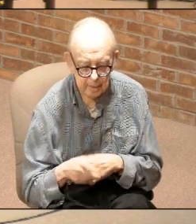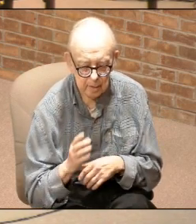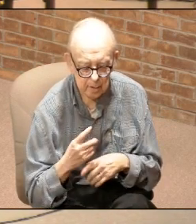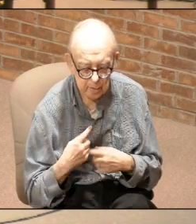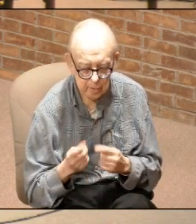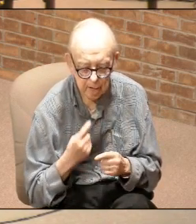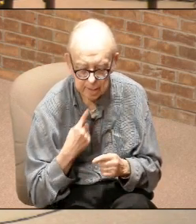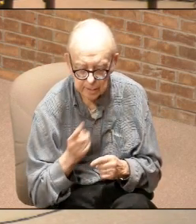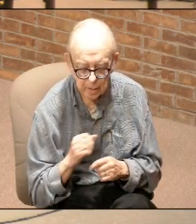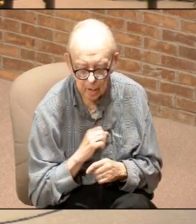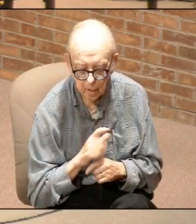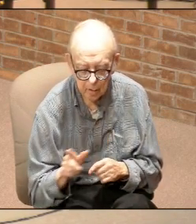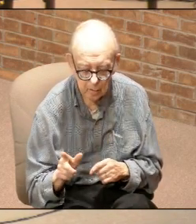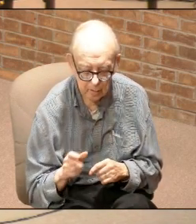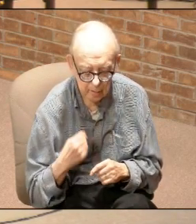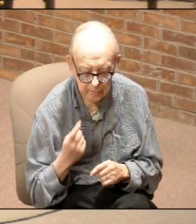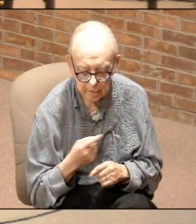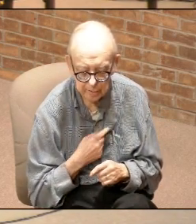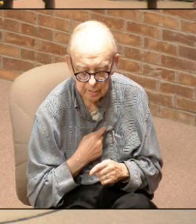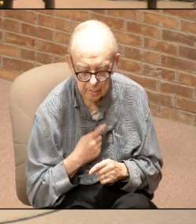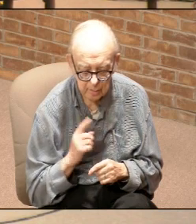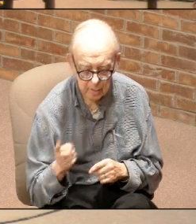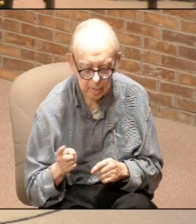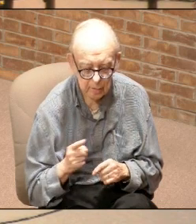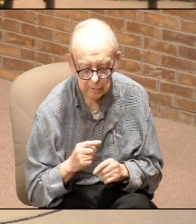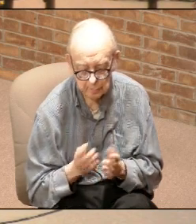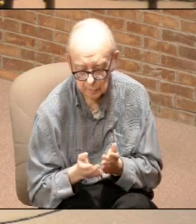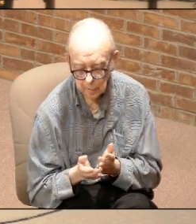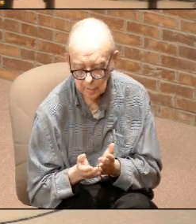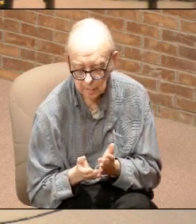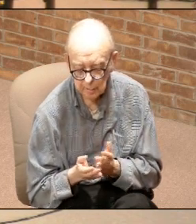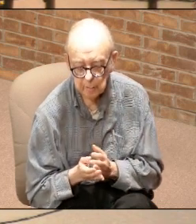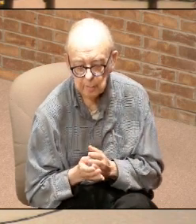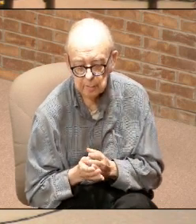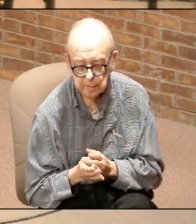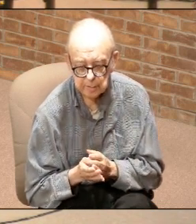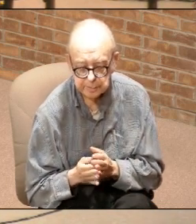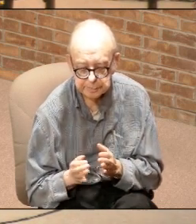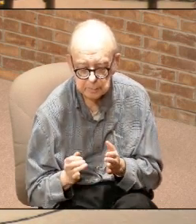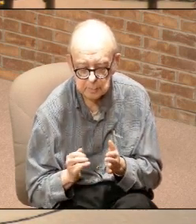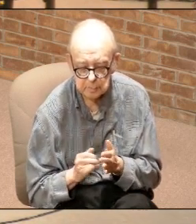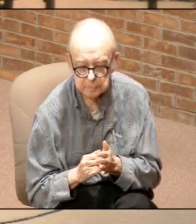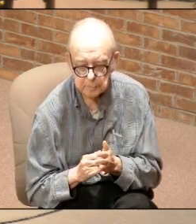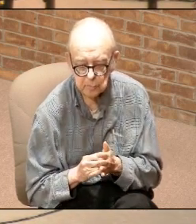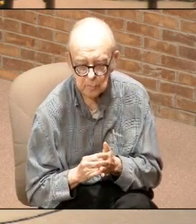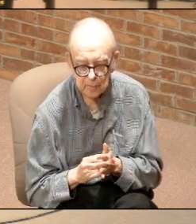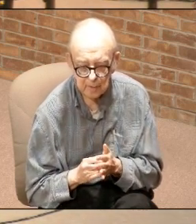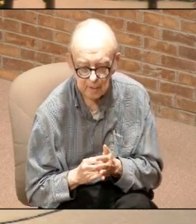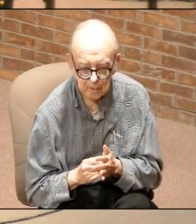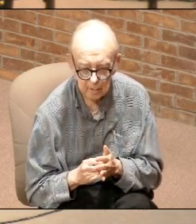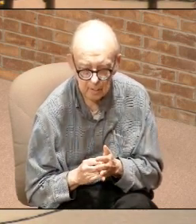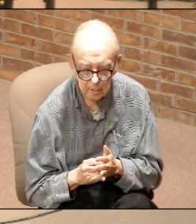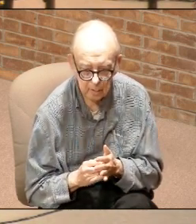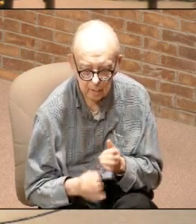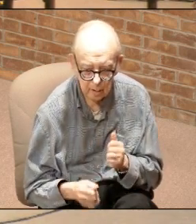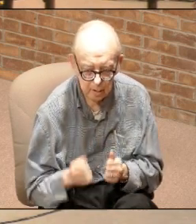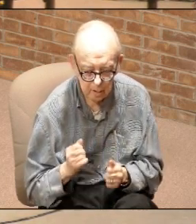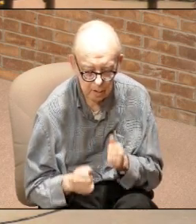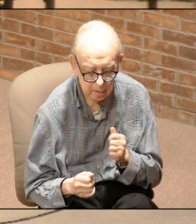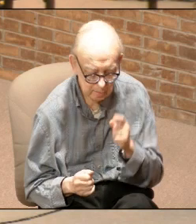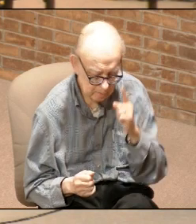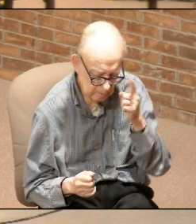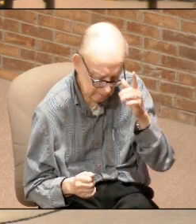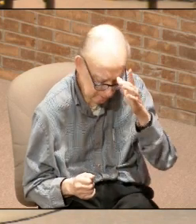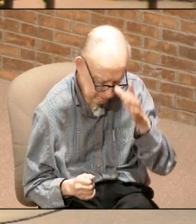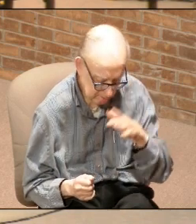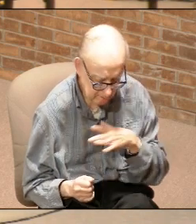to say to all of us there was a book that the most intelligent